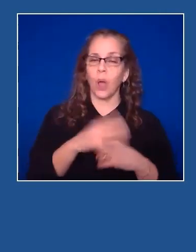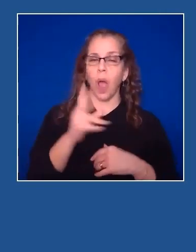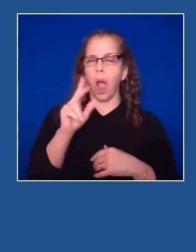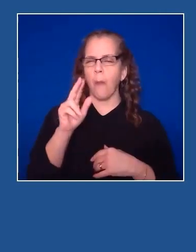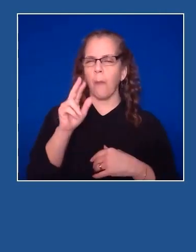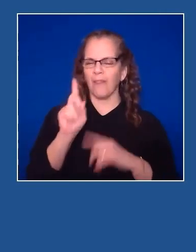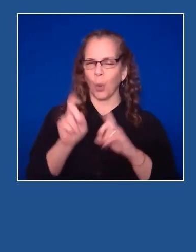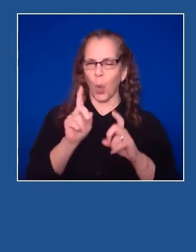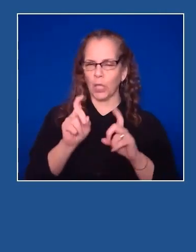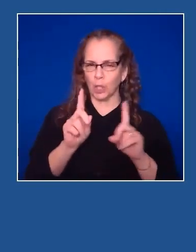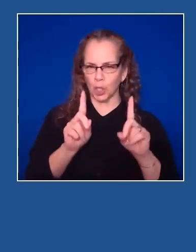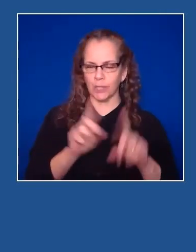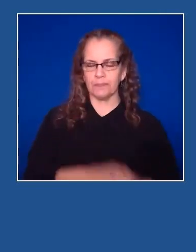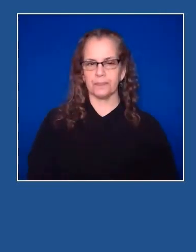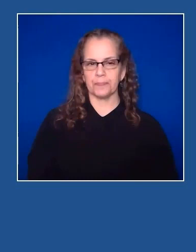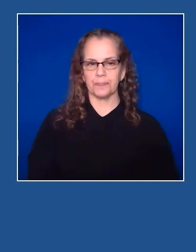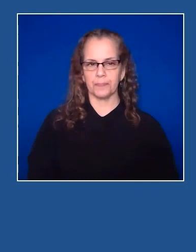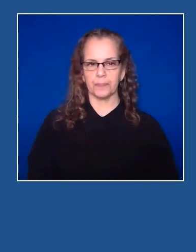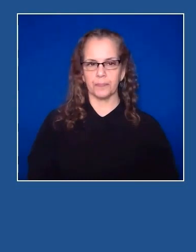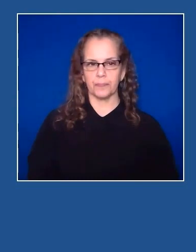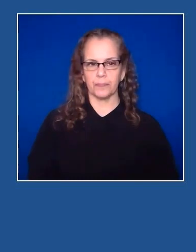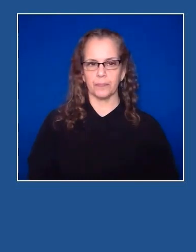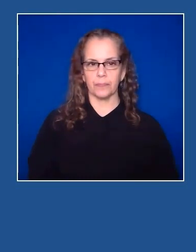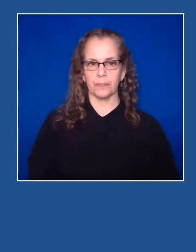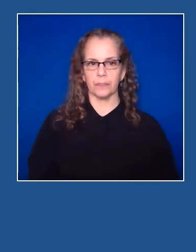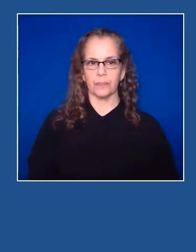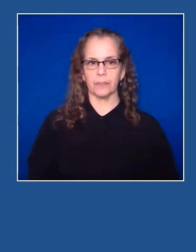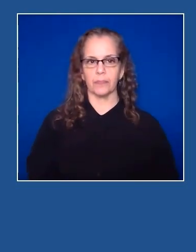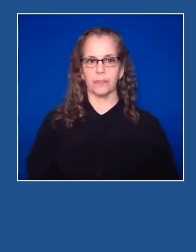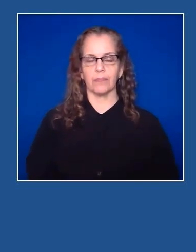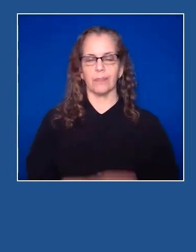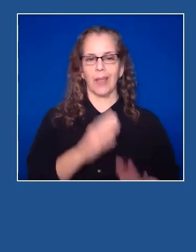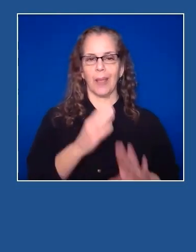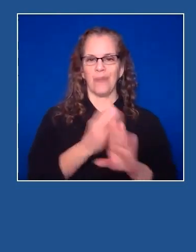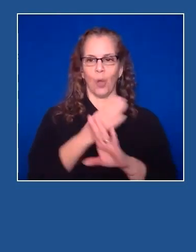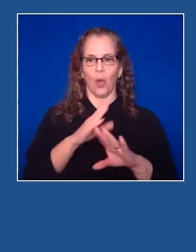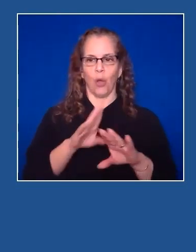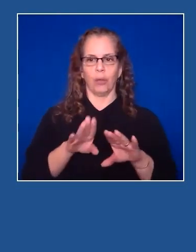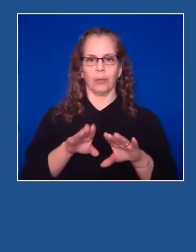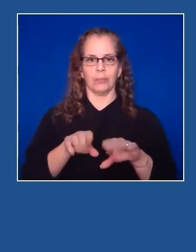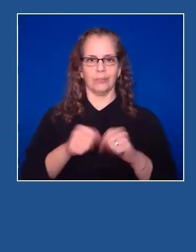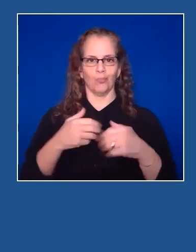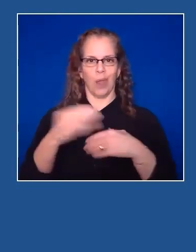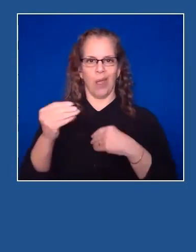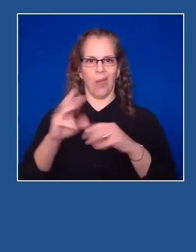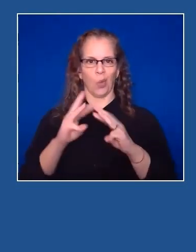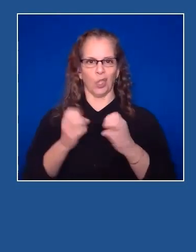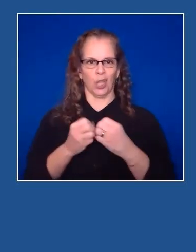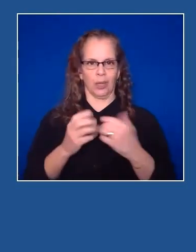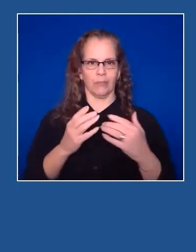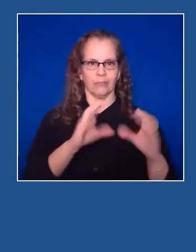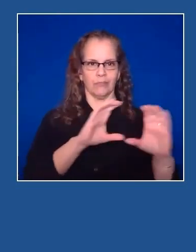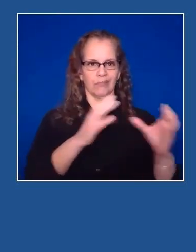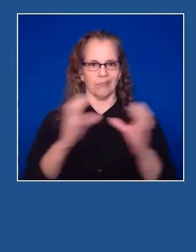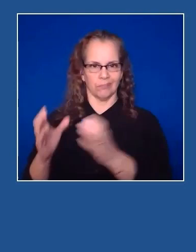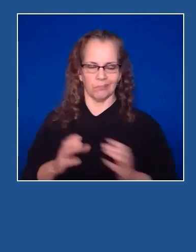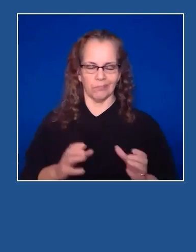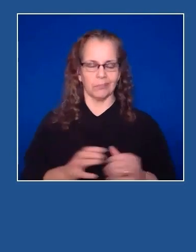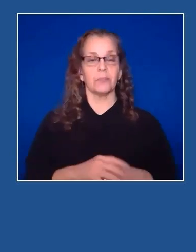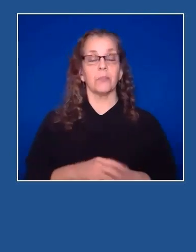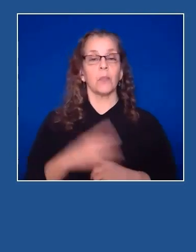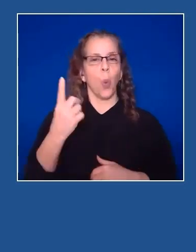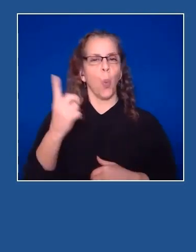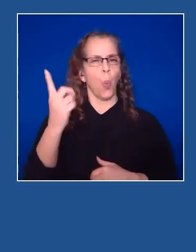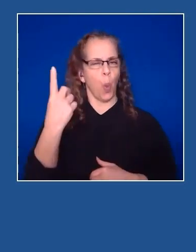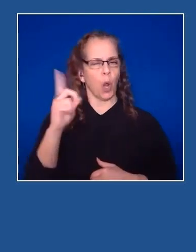questions before we move into our breakout workshops. So one question that came in was regarding